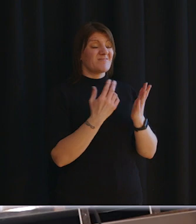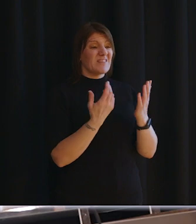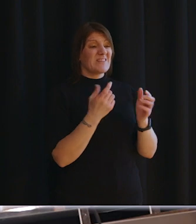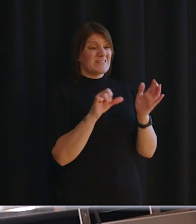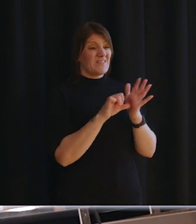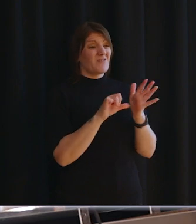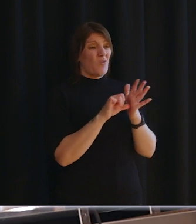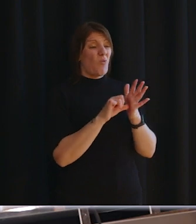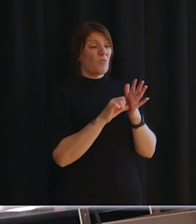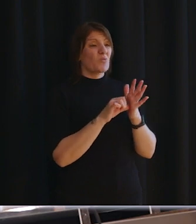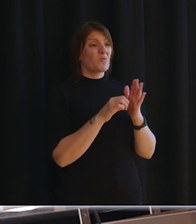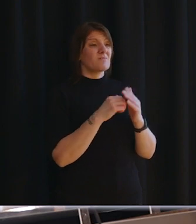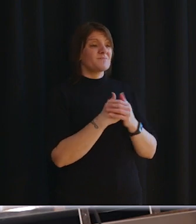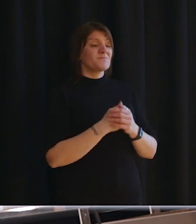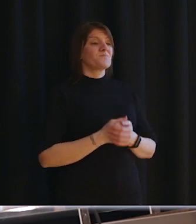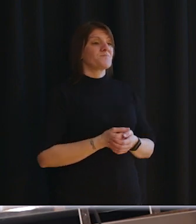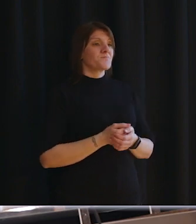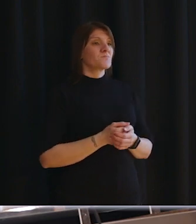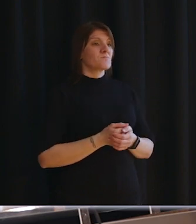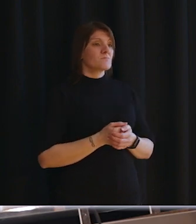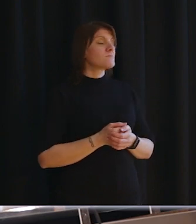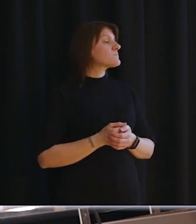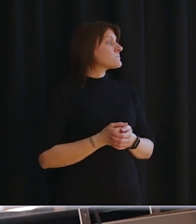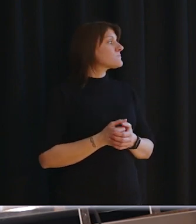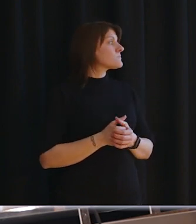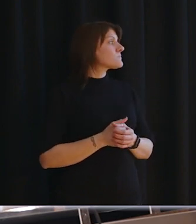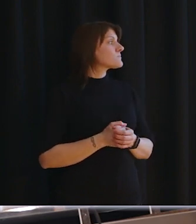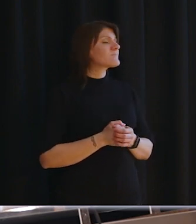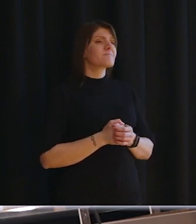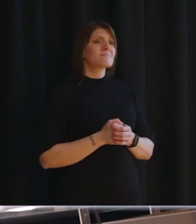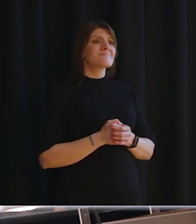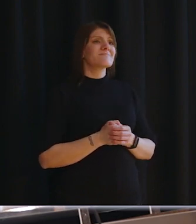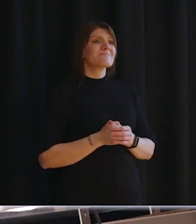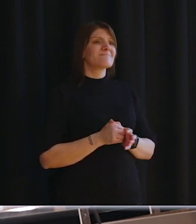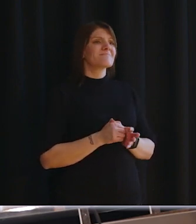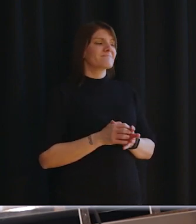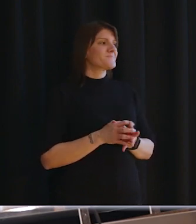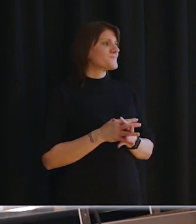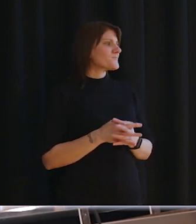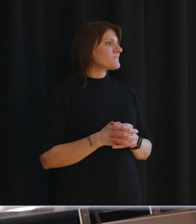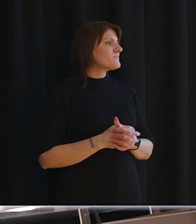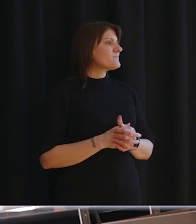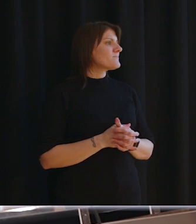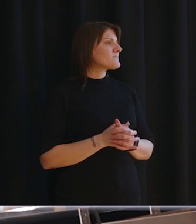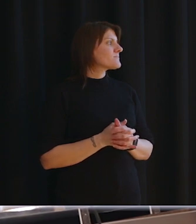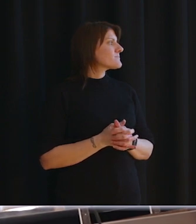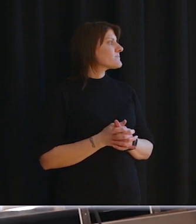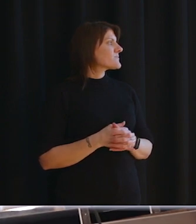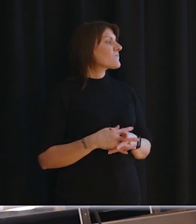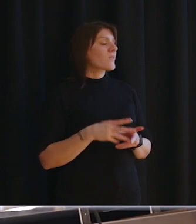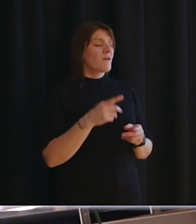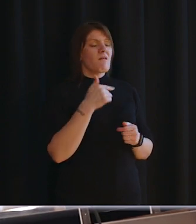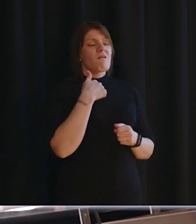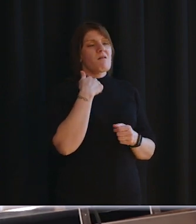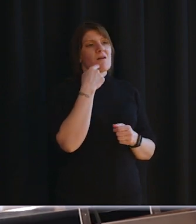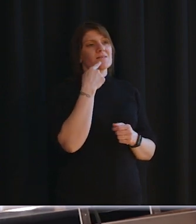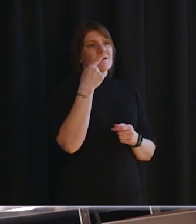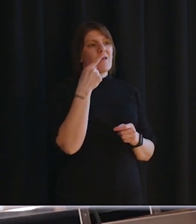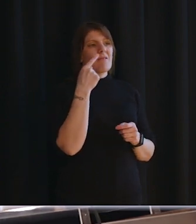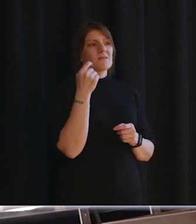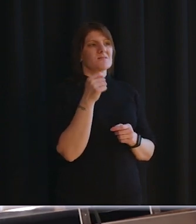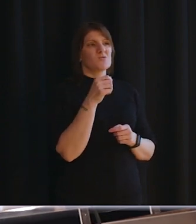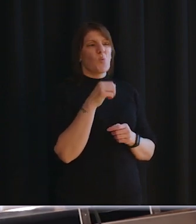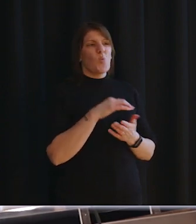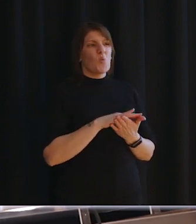opposed to that child needs to change for me. Does that make sense? Yeah, I'd say that's the trickiest